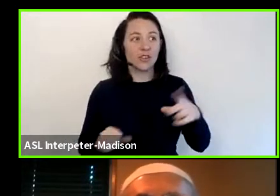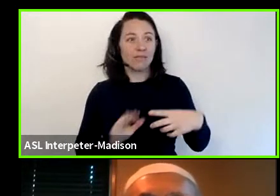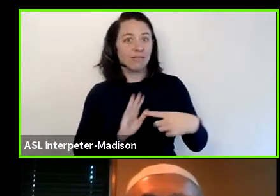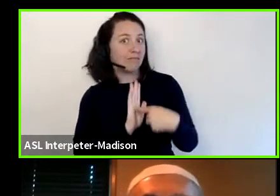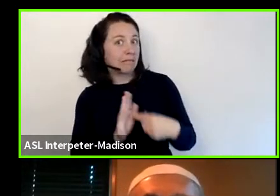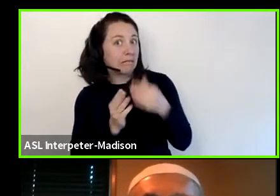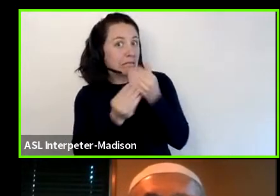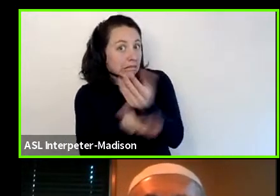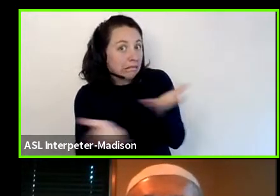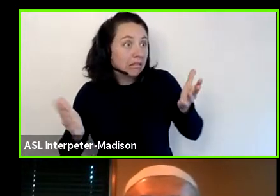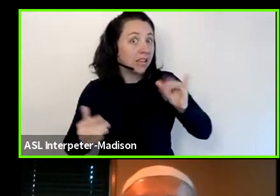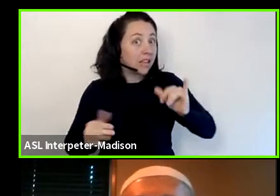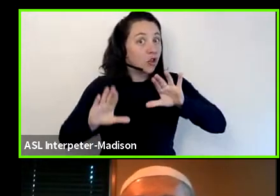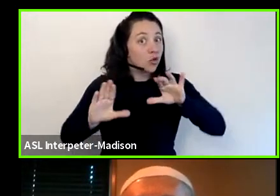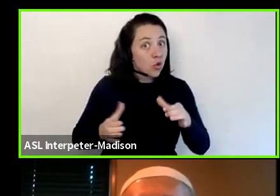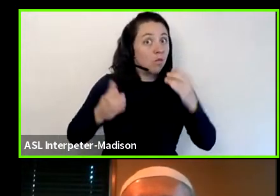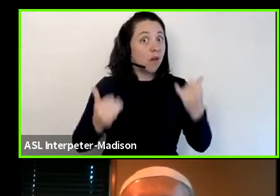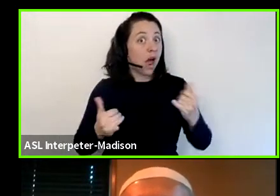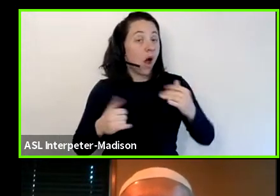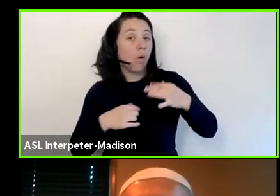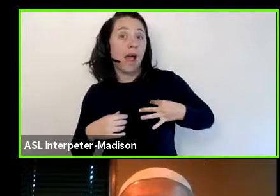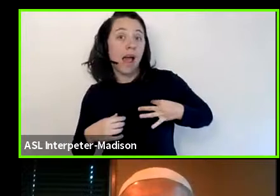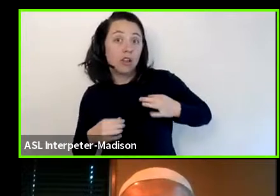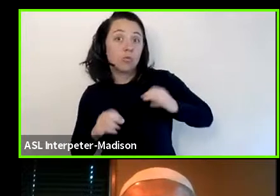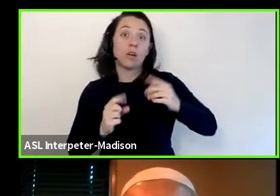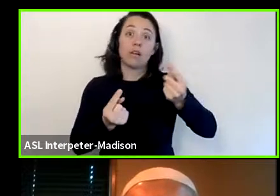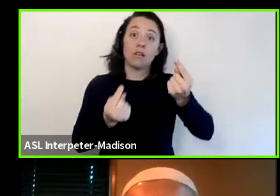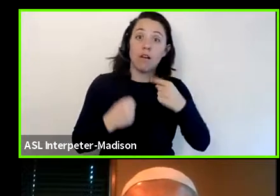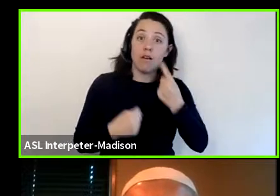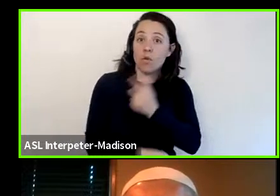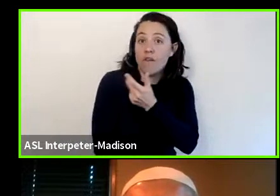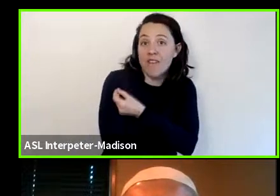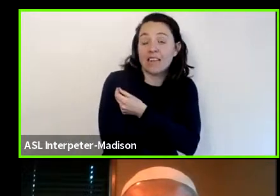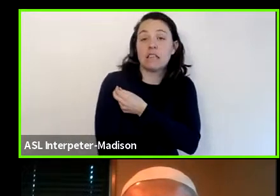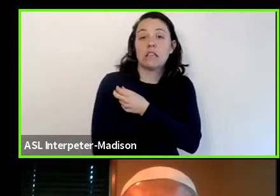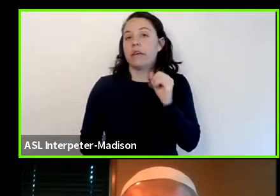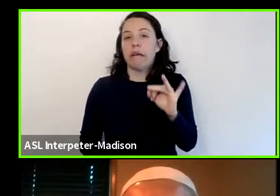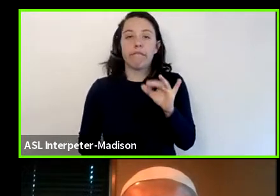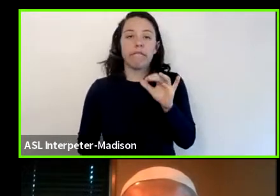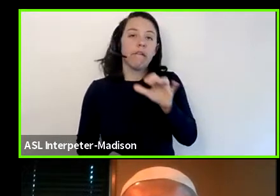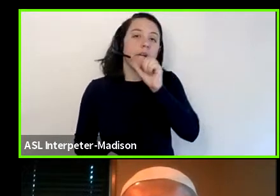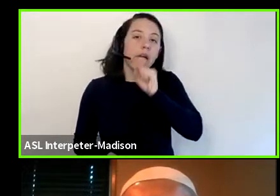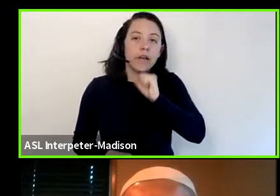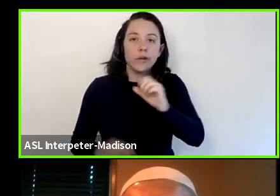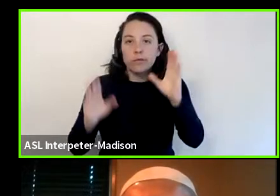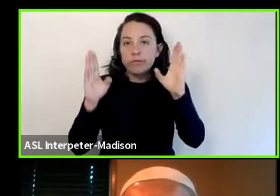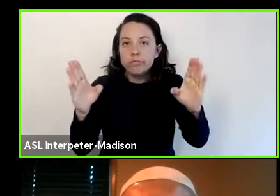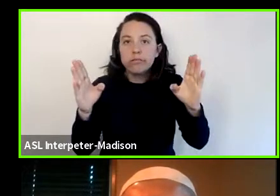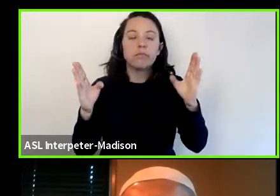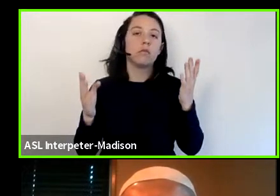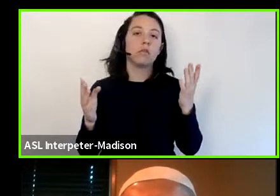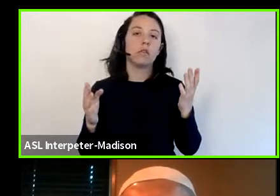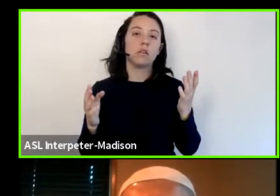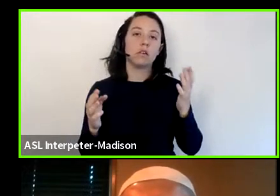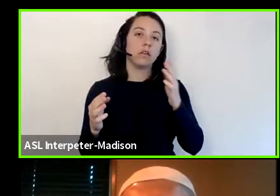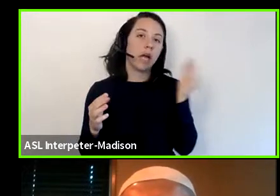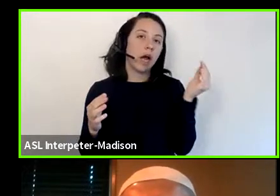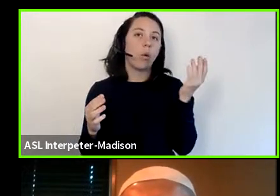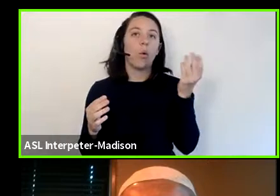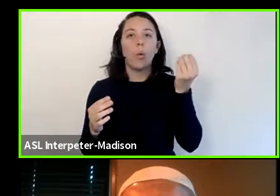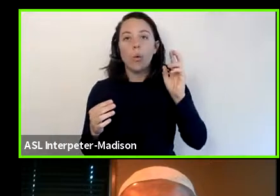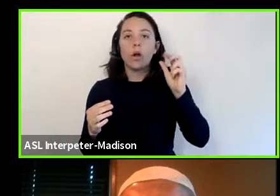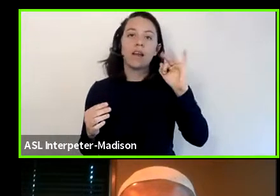if you are within this age bracket, and well, if you have, this kind of